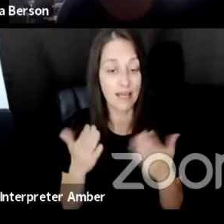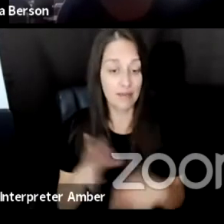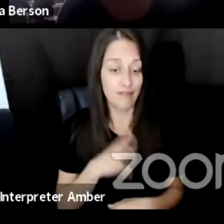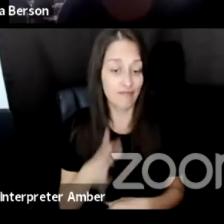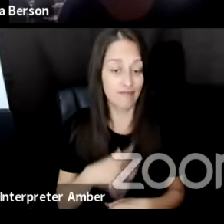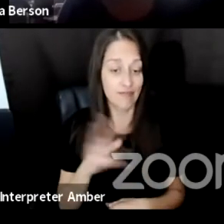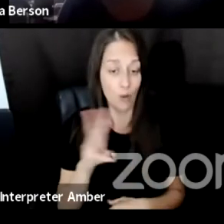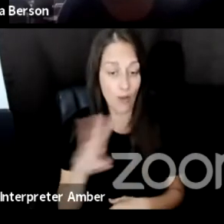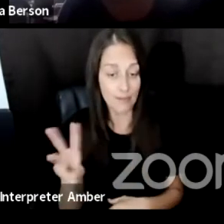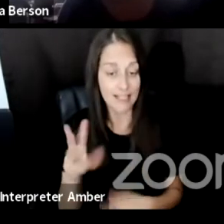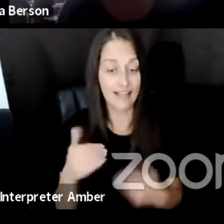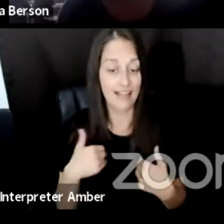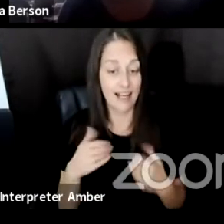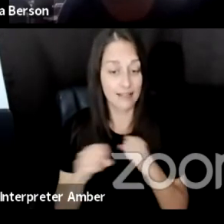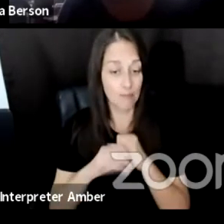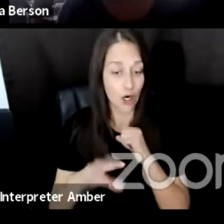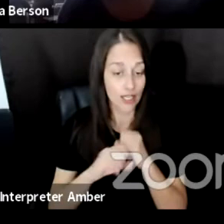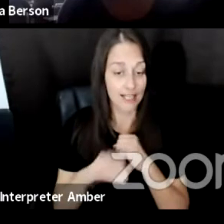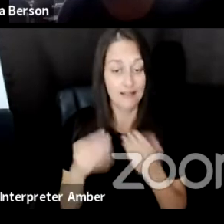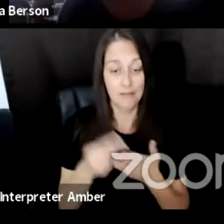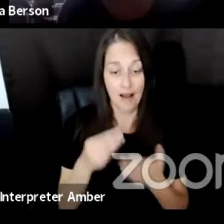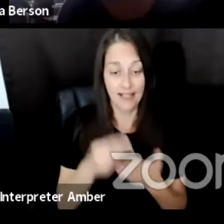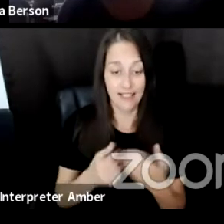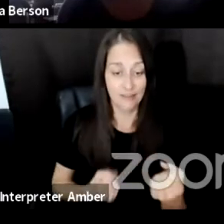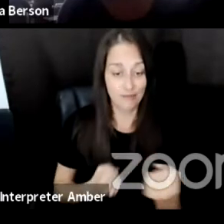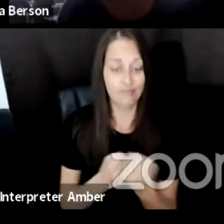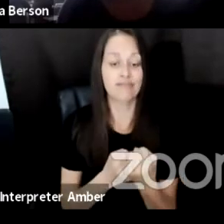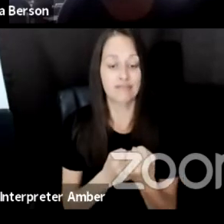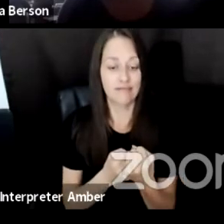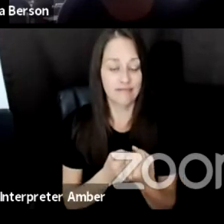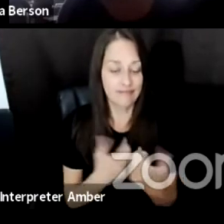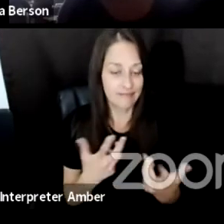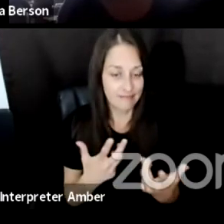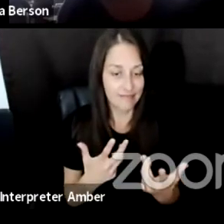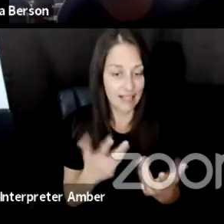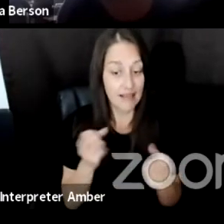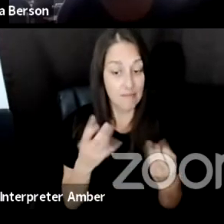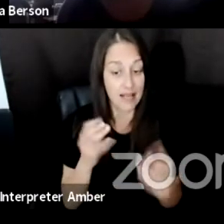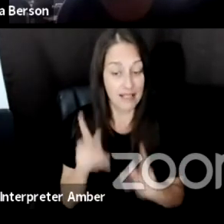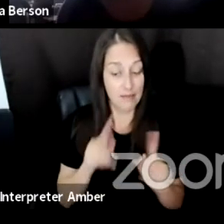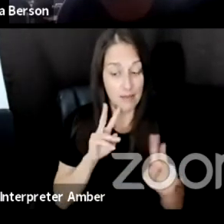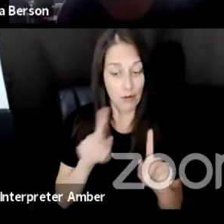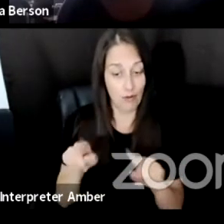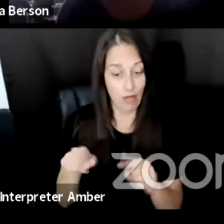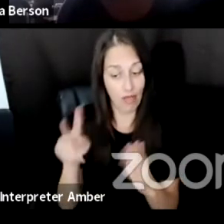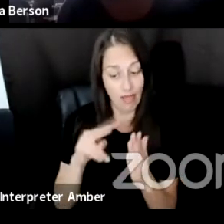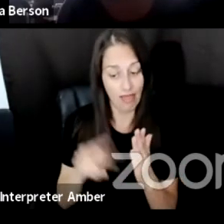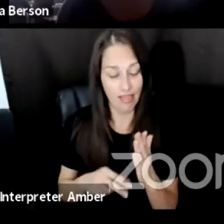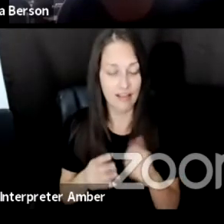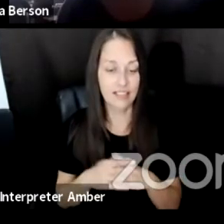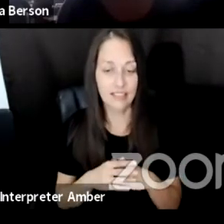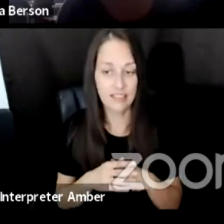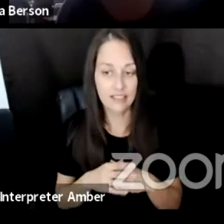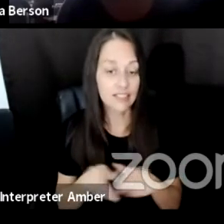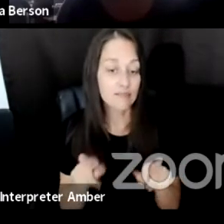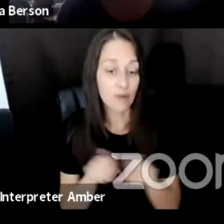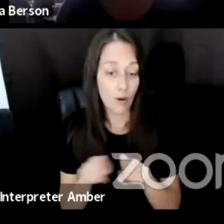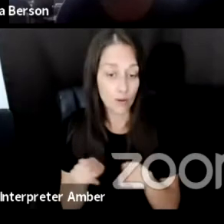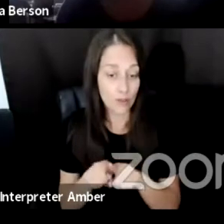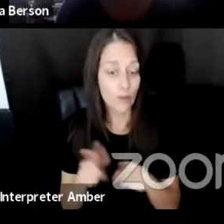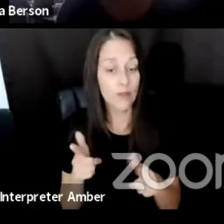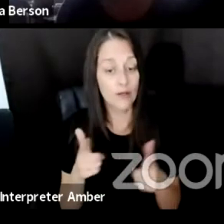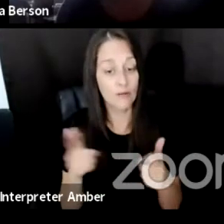more traffic, having some kind of stake planted in the big outlets, you know, like KOW and the